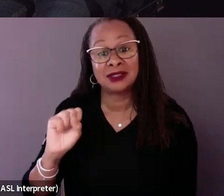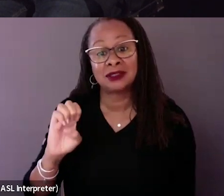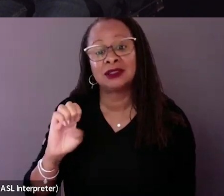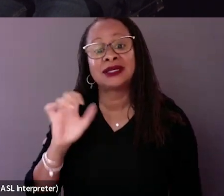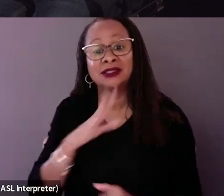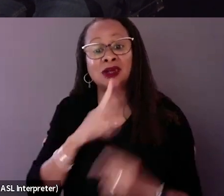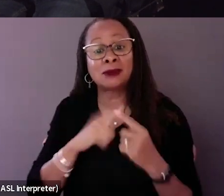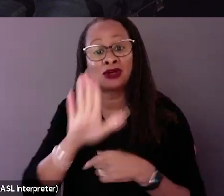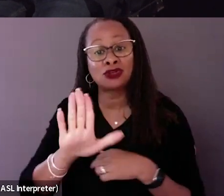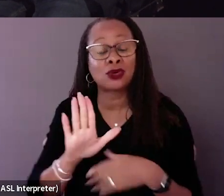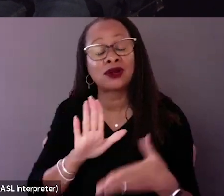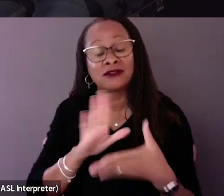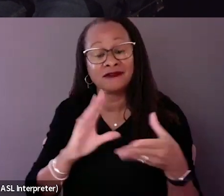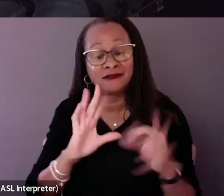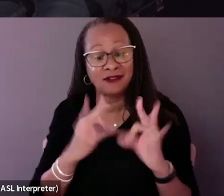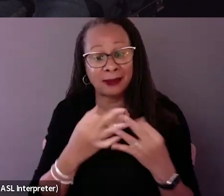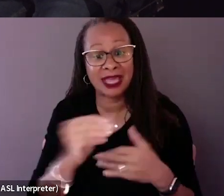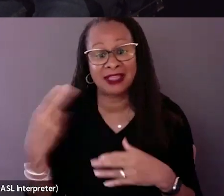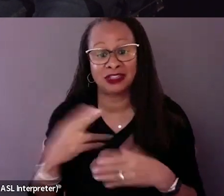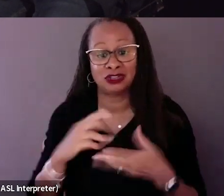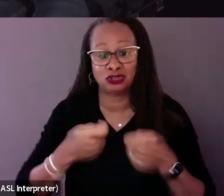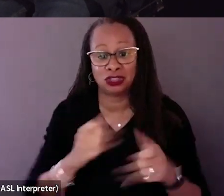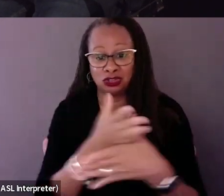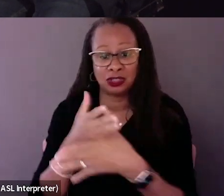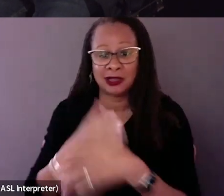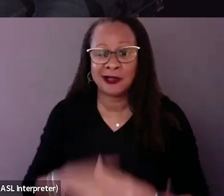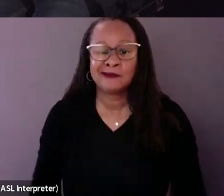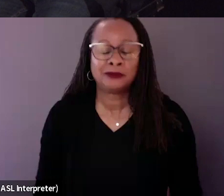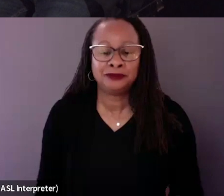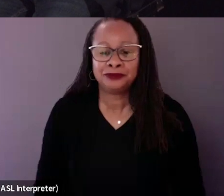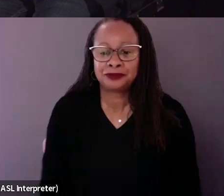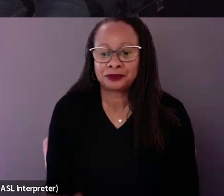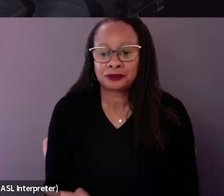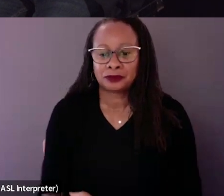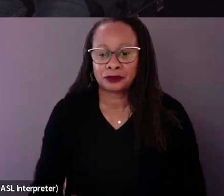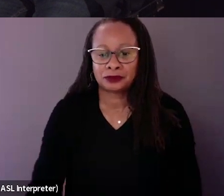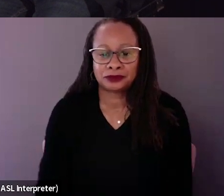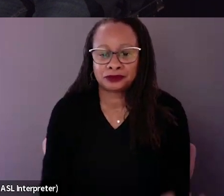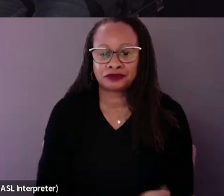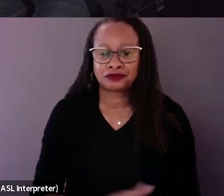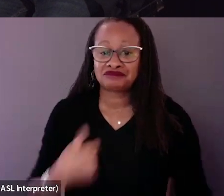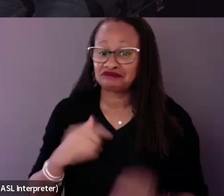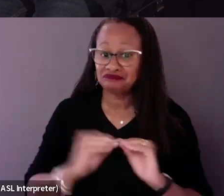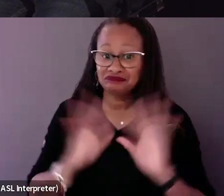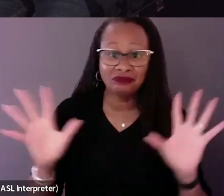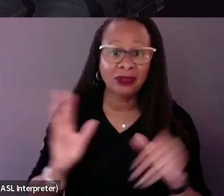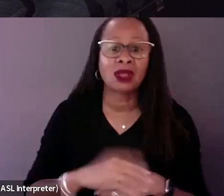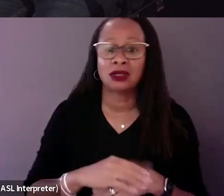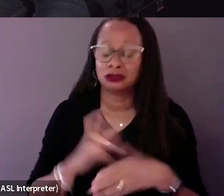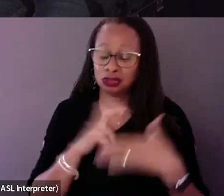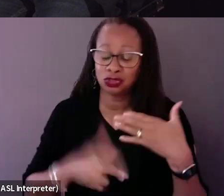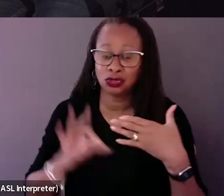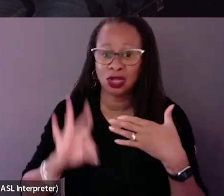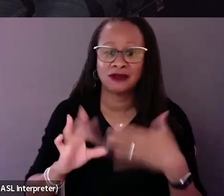this, this history that you're trying to tell? Yeah, so I'm definitely a product of